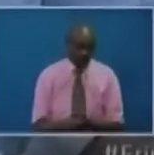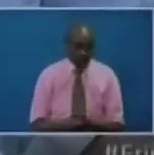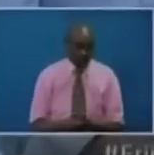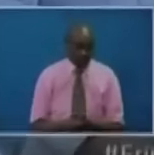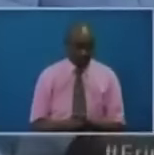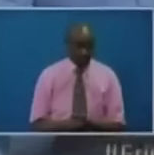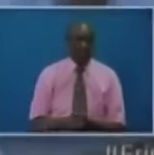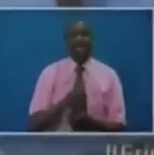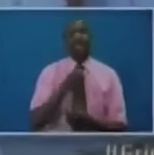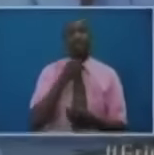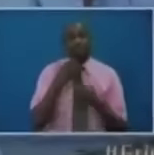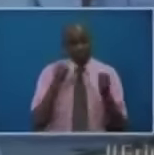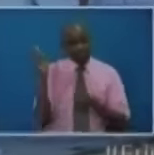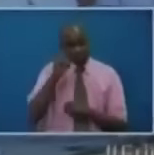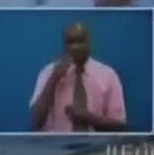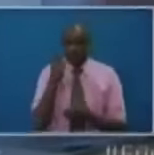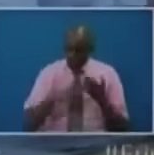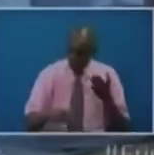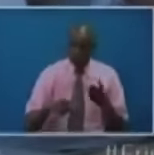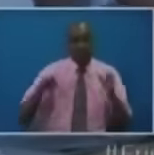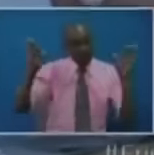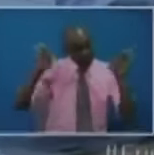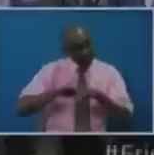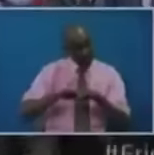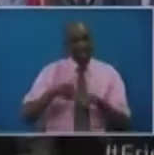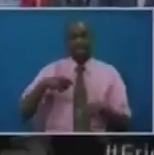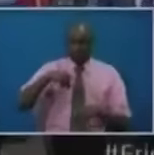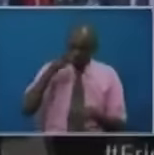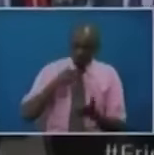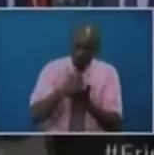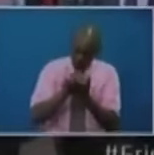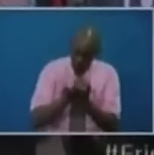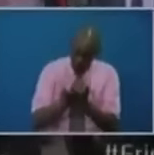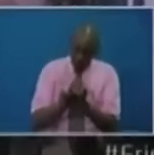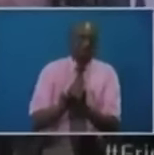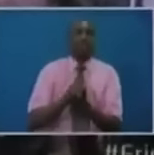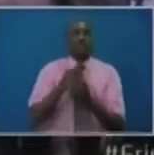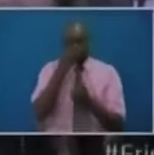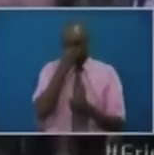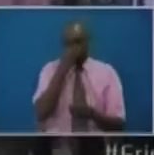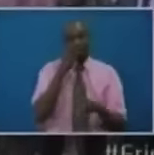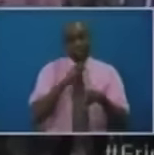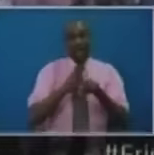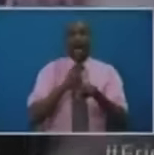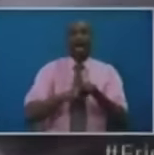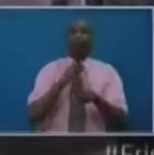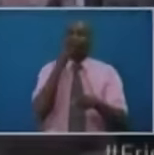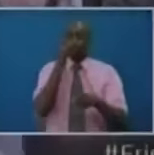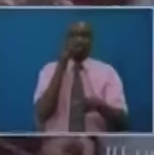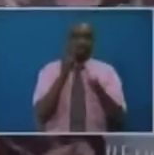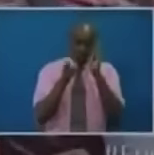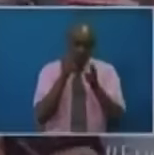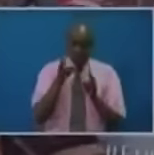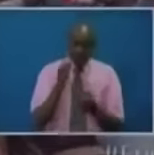with Kenyatta assuring Rift Valley residents that he will endorse Ruto for the presidency in the 2022 general